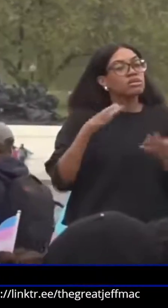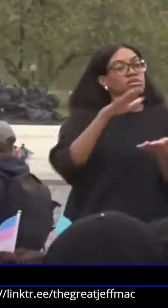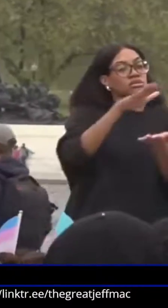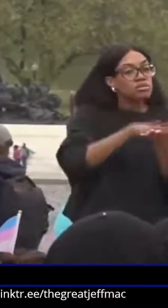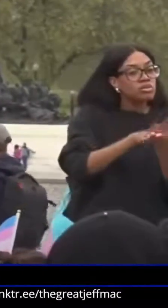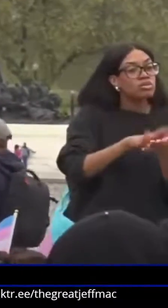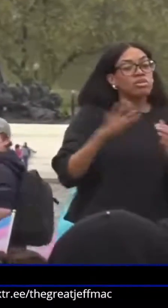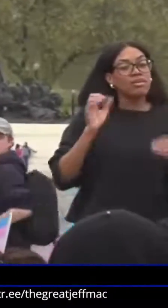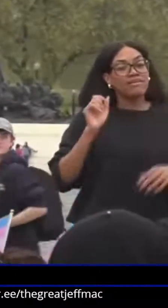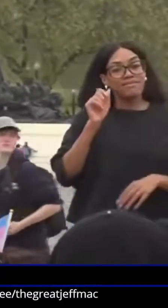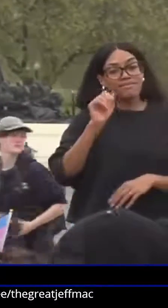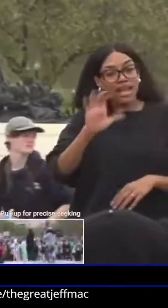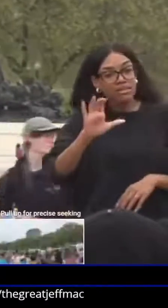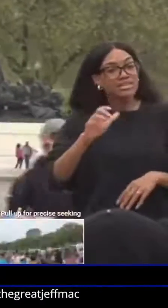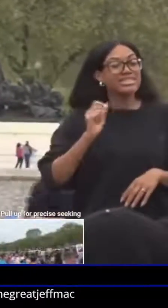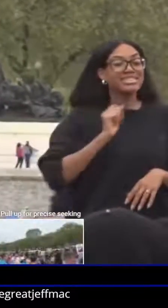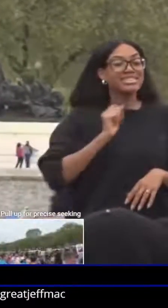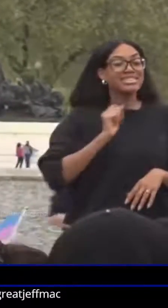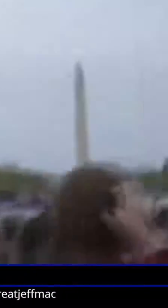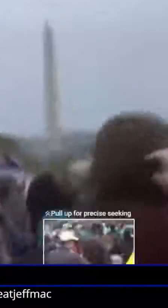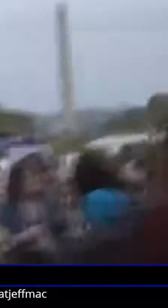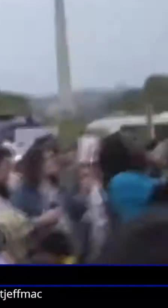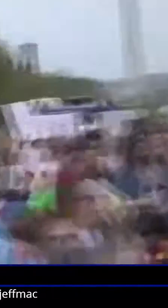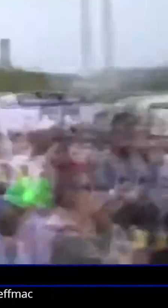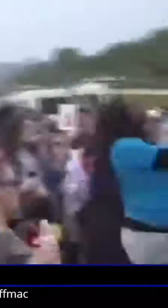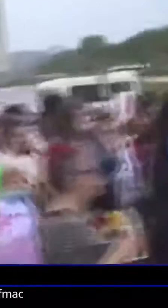And staff to undergo mandated LGBT.